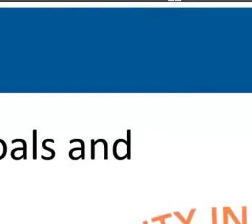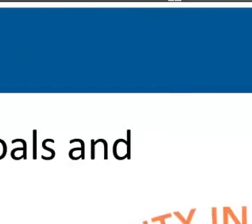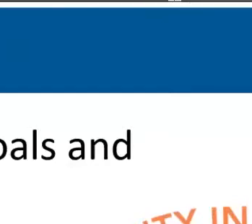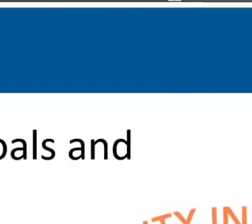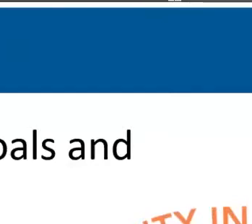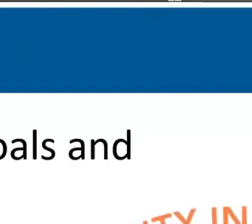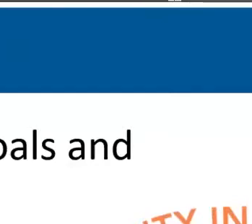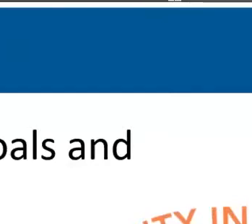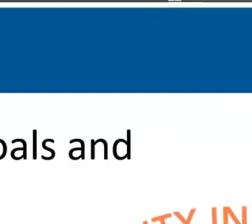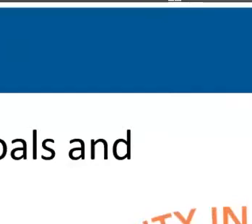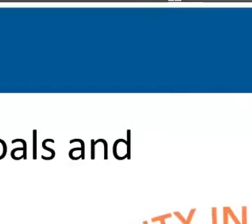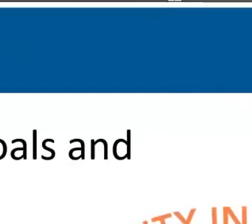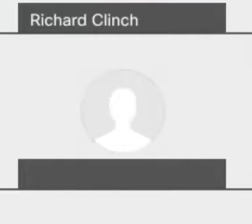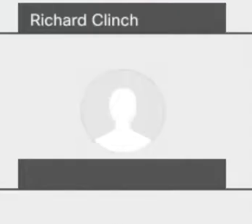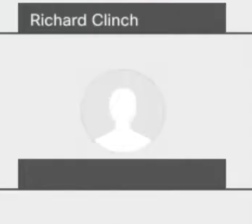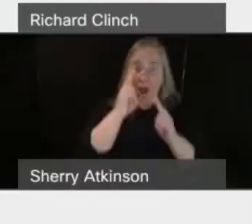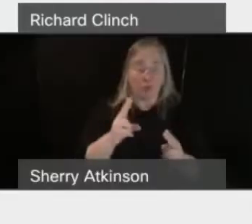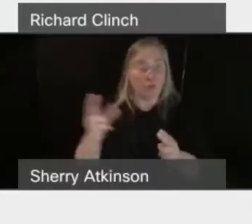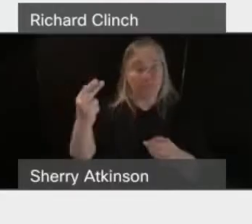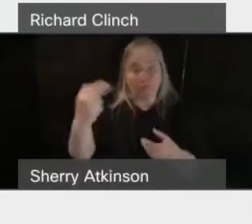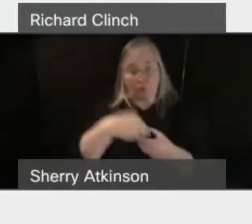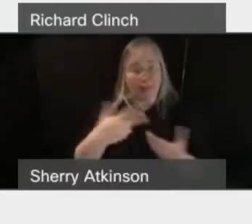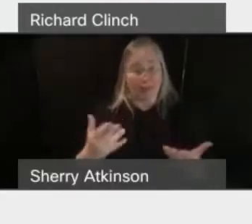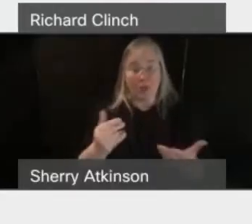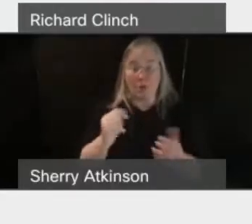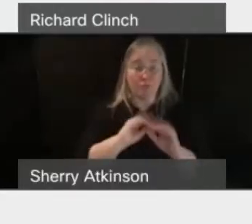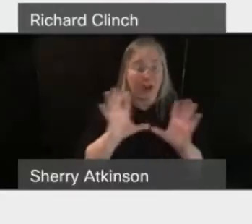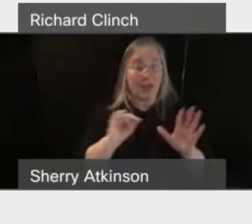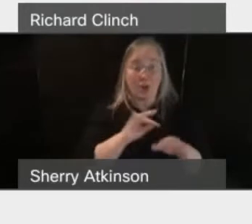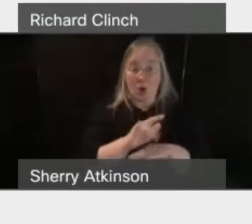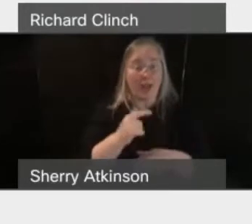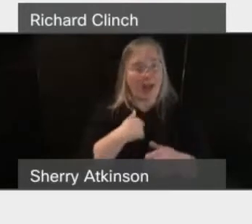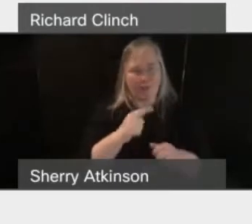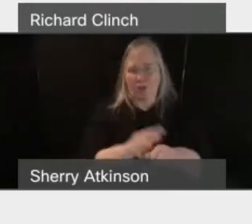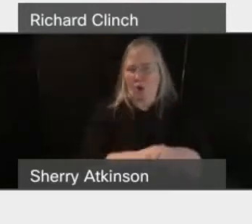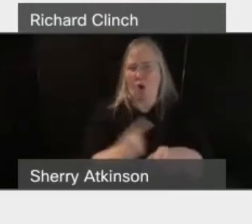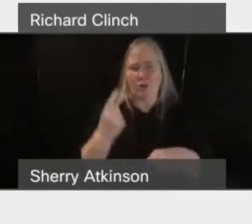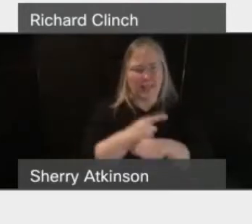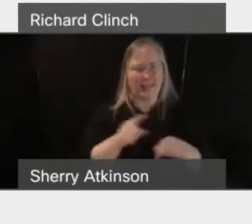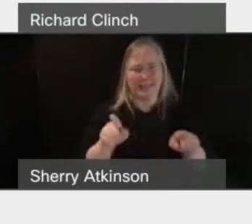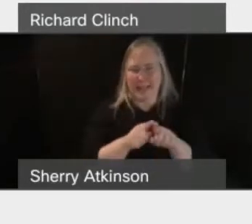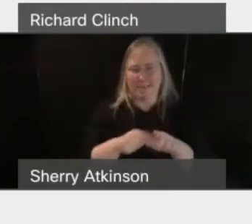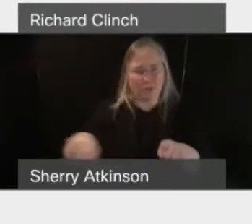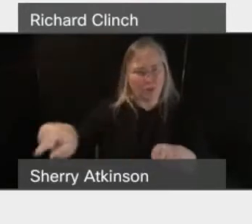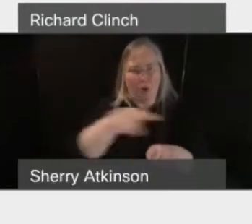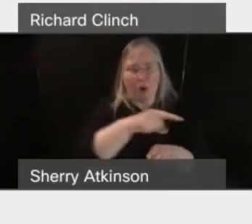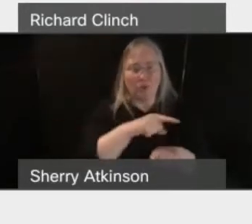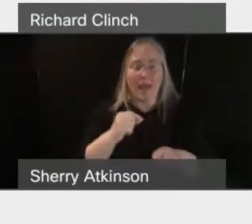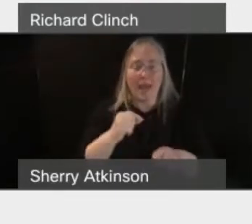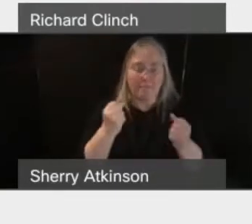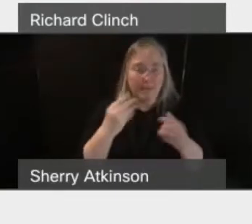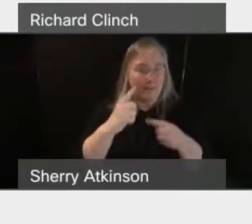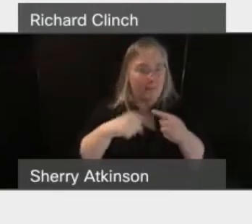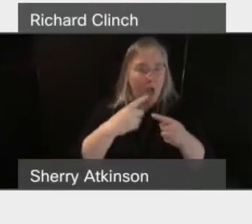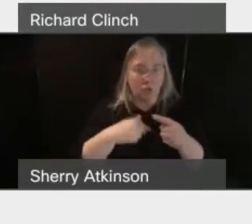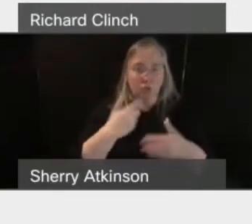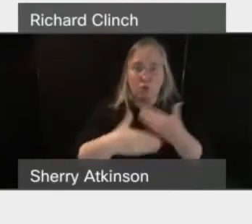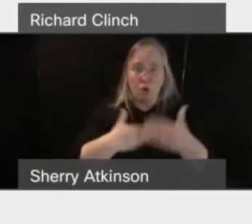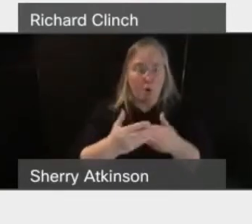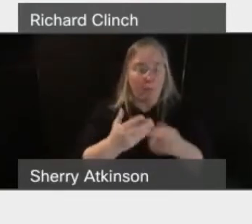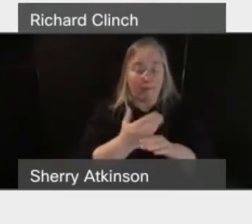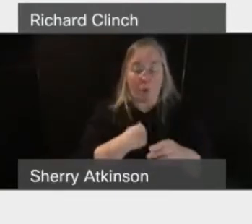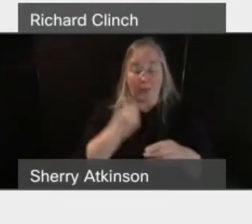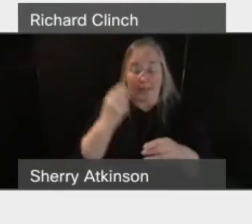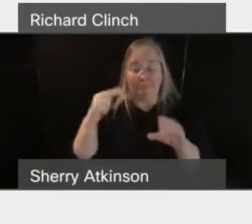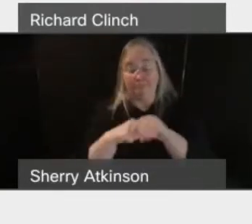what an honor it is to be with you bright and early in the morning. And I have a long day like I know all of you do and miles to go before we sleep. So whatever the